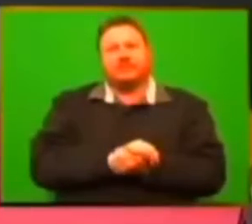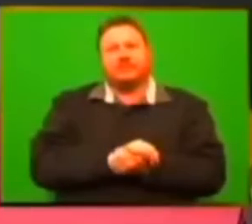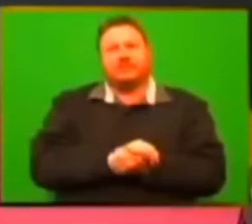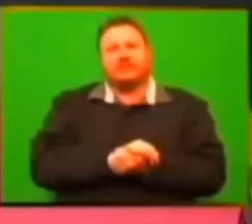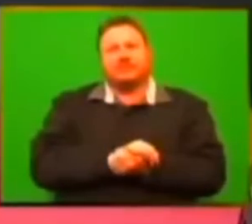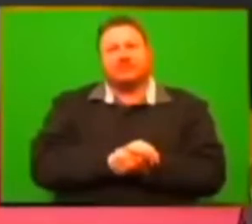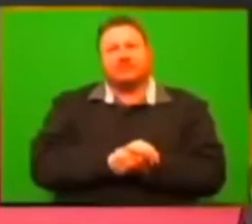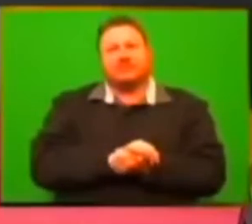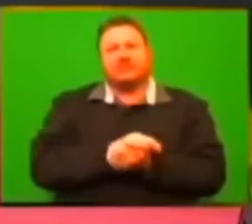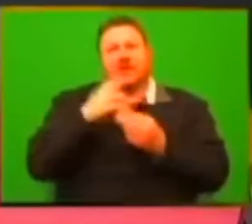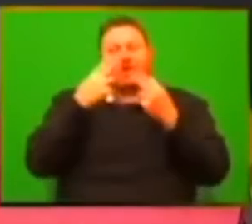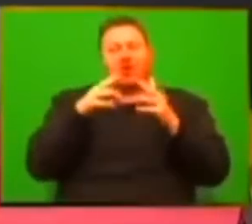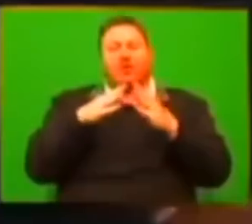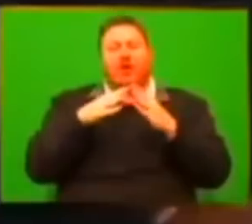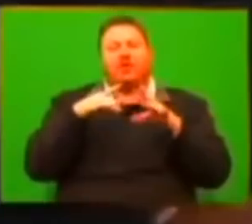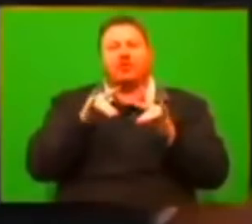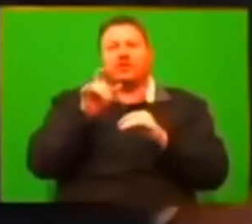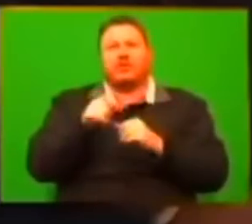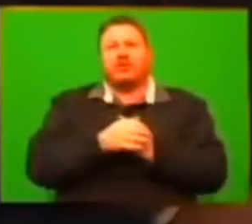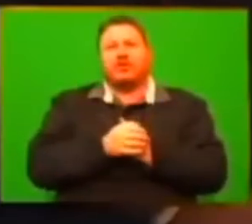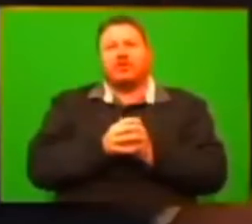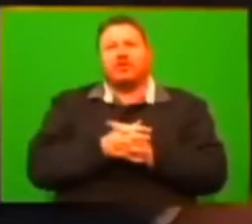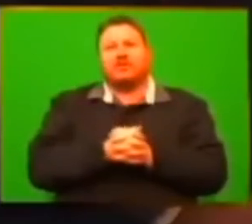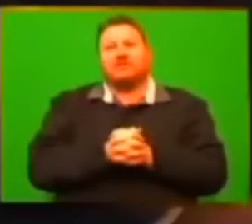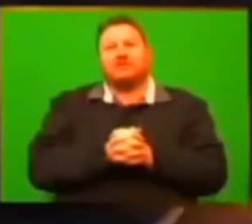Honorable House Chairperson,